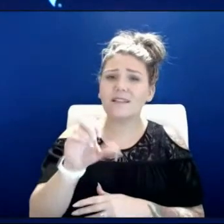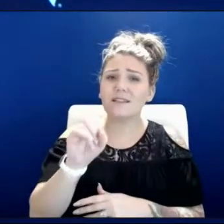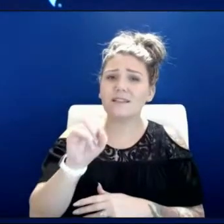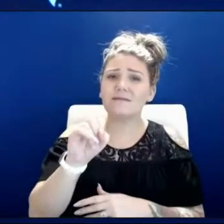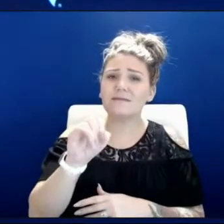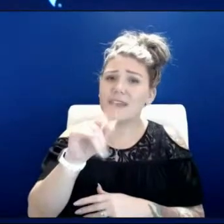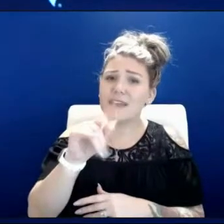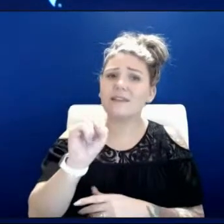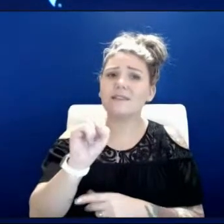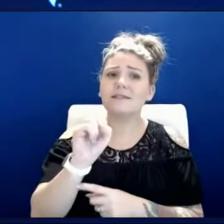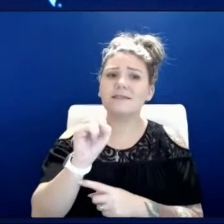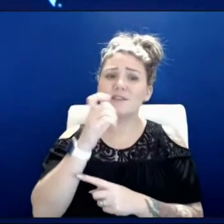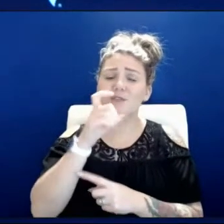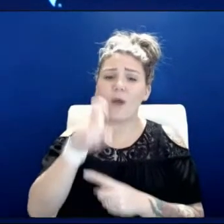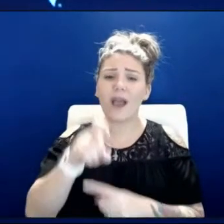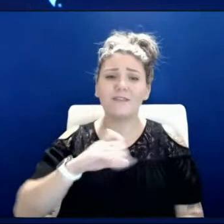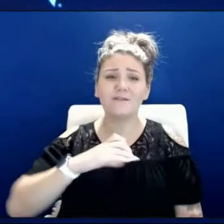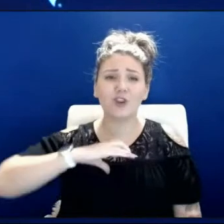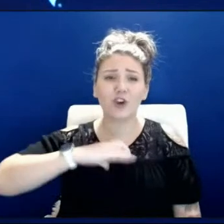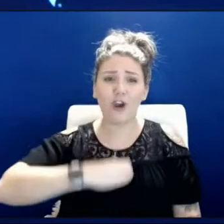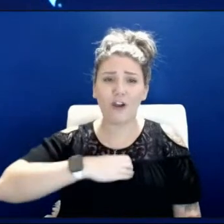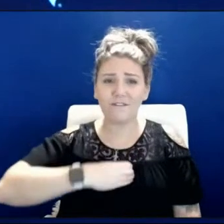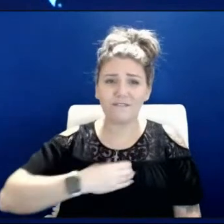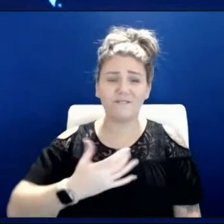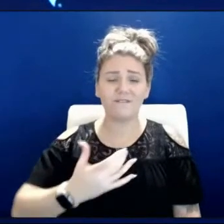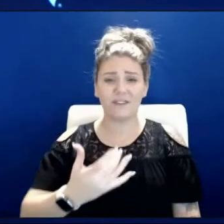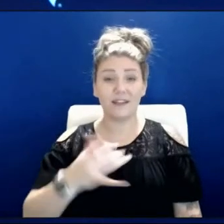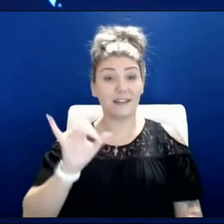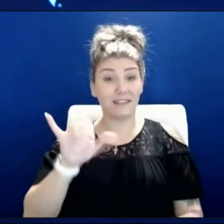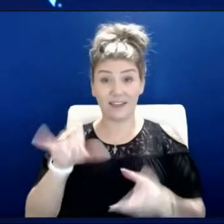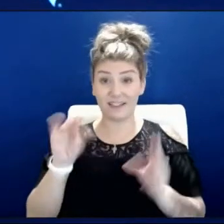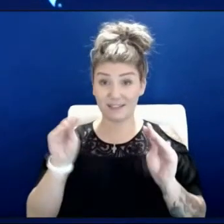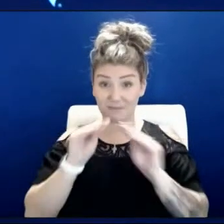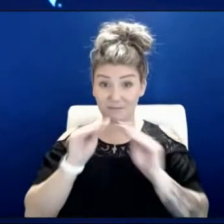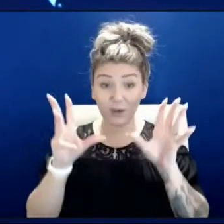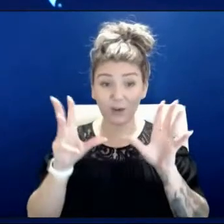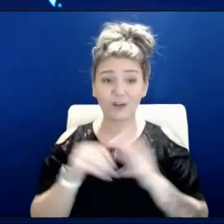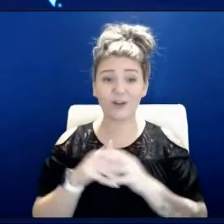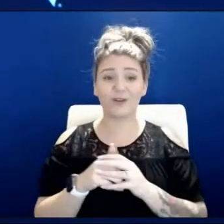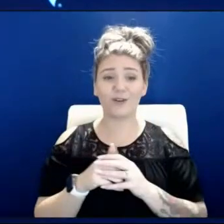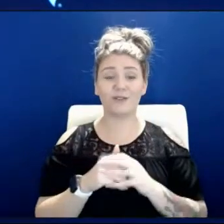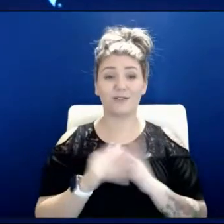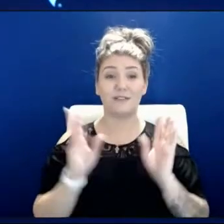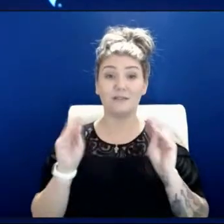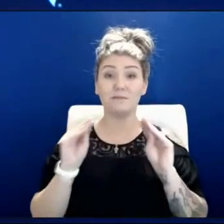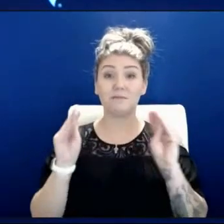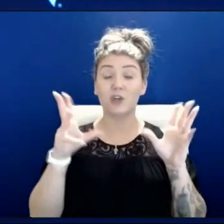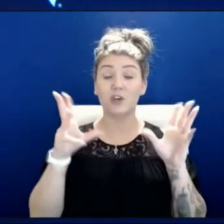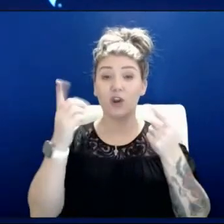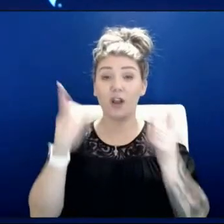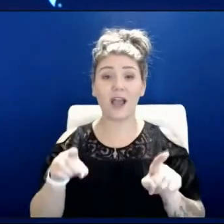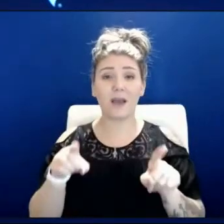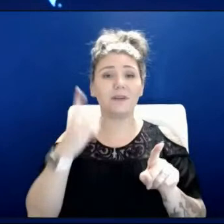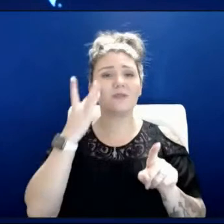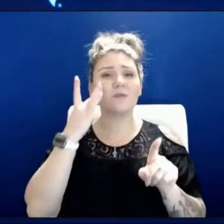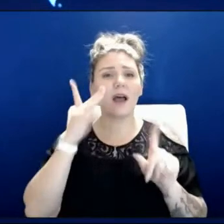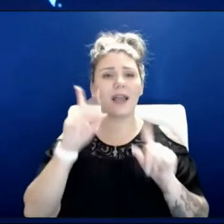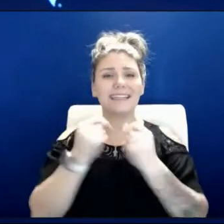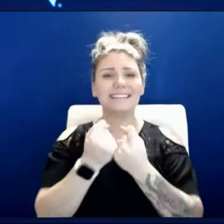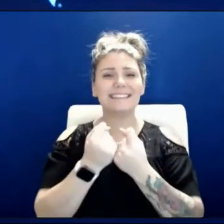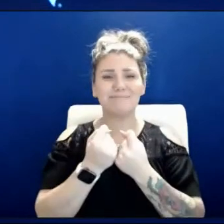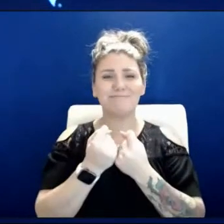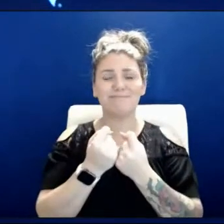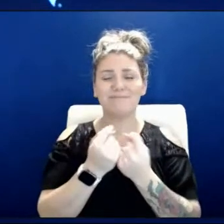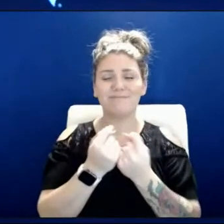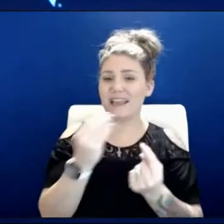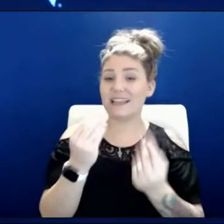cough. That's the miracle. The miracle comes about because of a team. And today, what we really taught